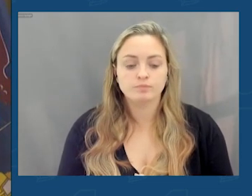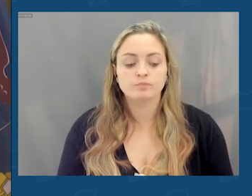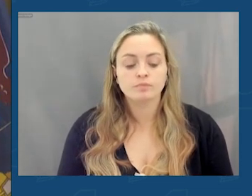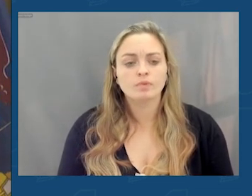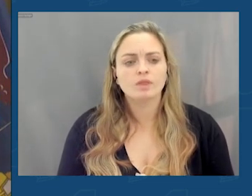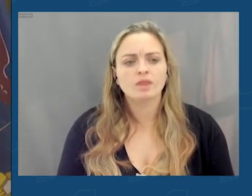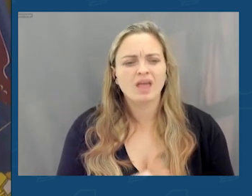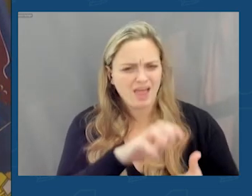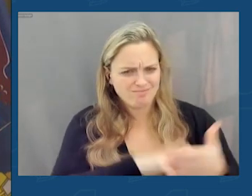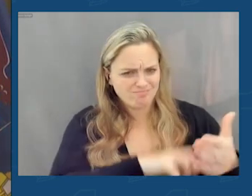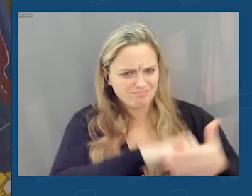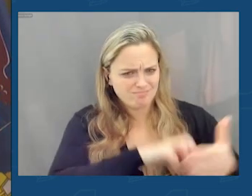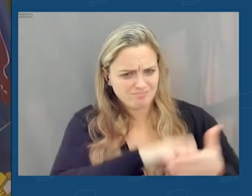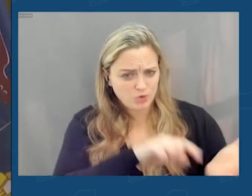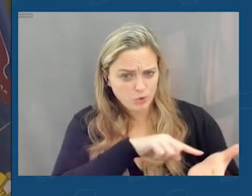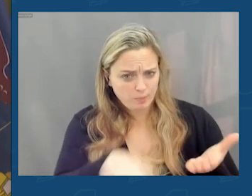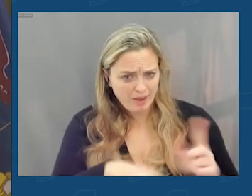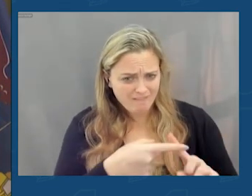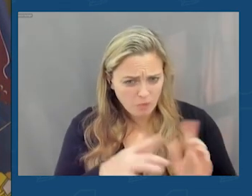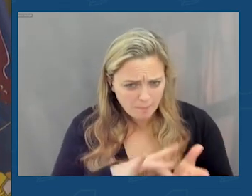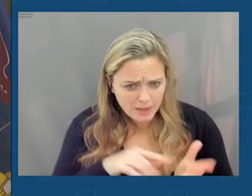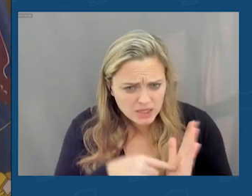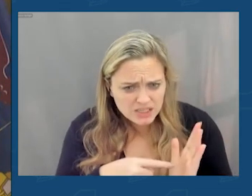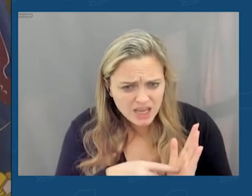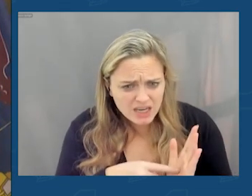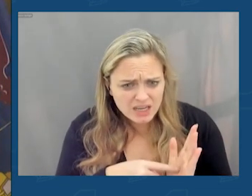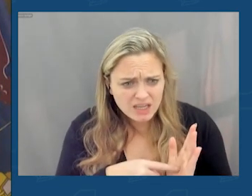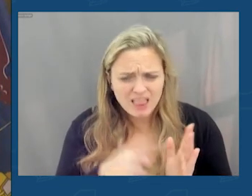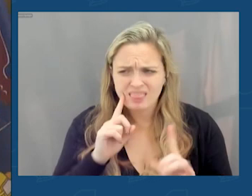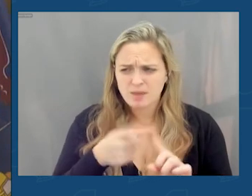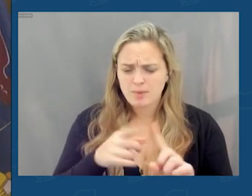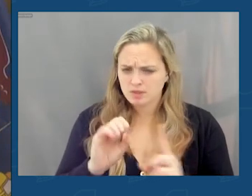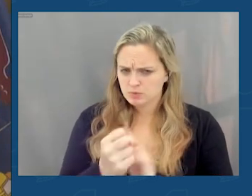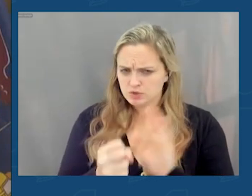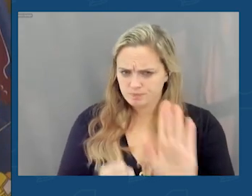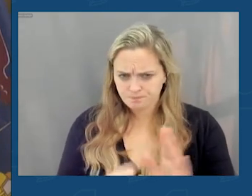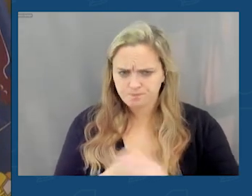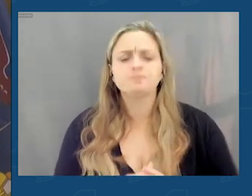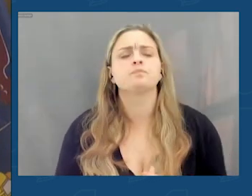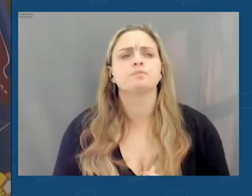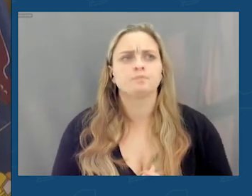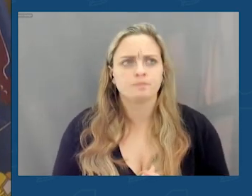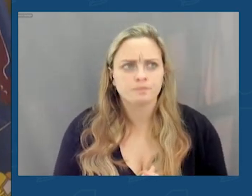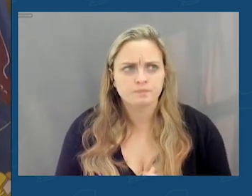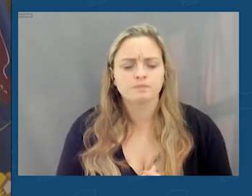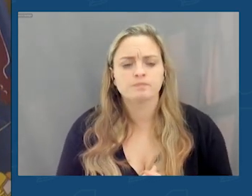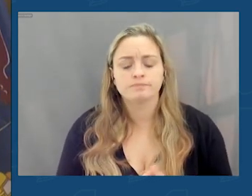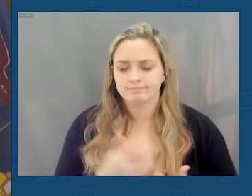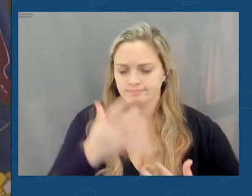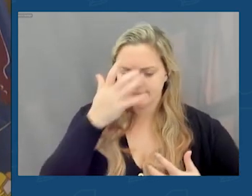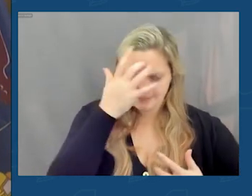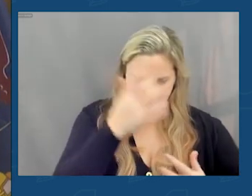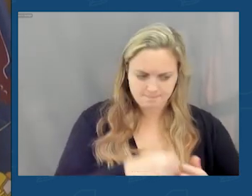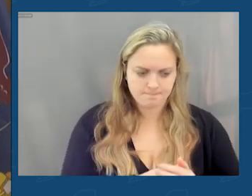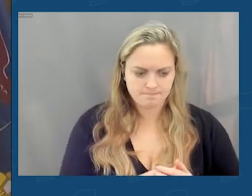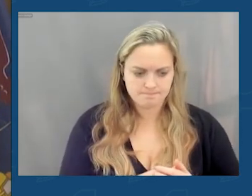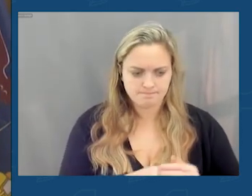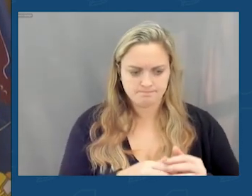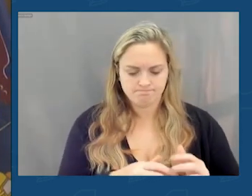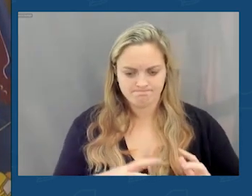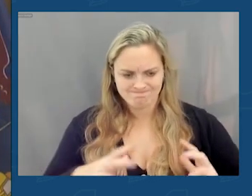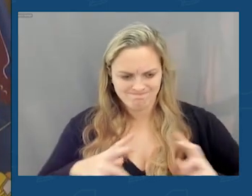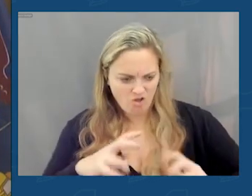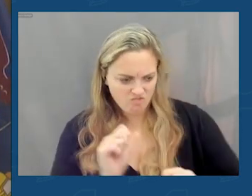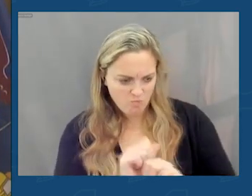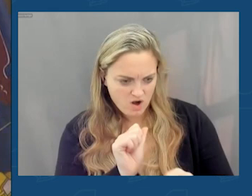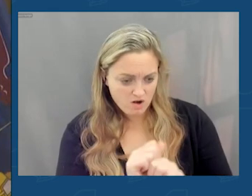to garnish your wages over medical debt. Again, think about this scenario. You were sick, you lost time off work, you may or may not get